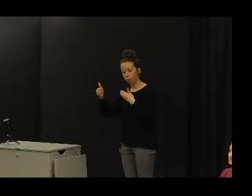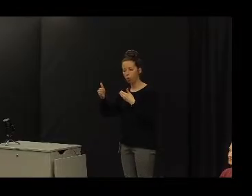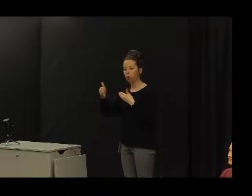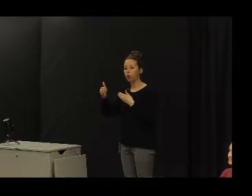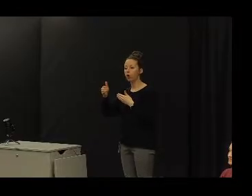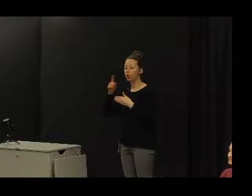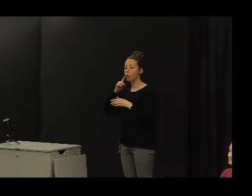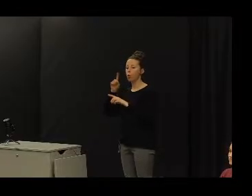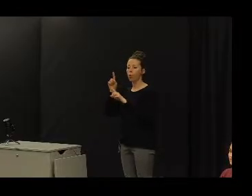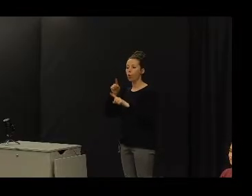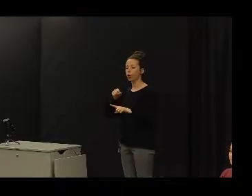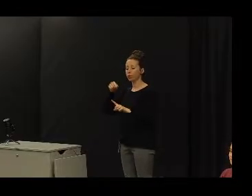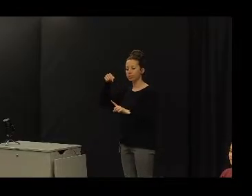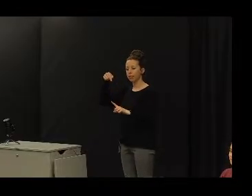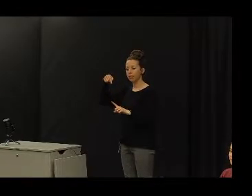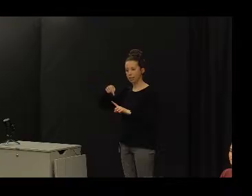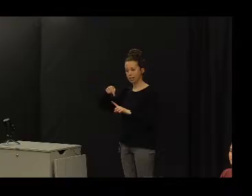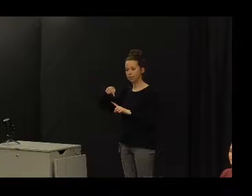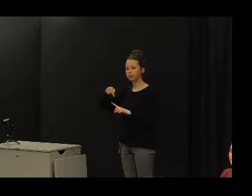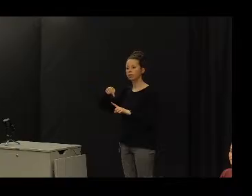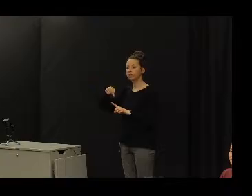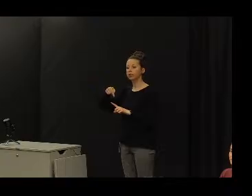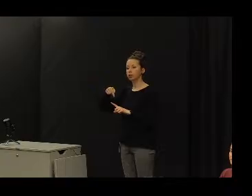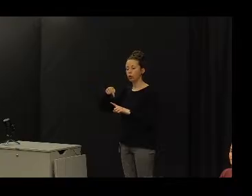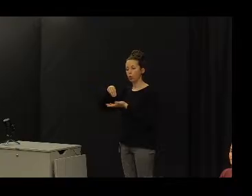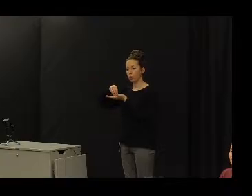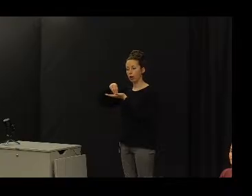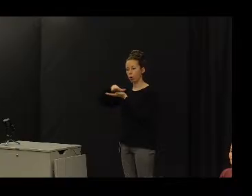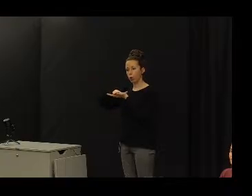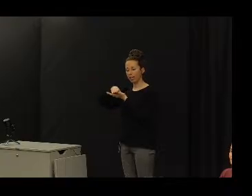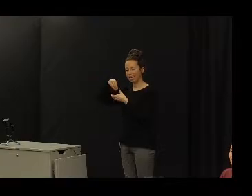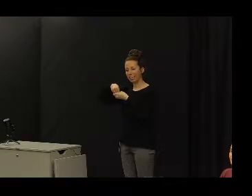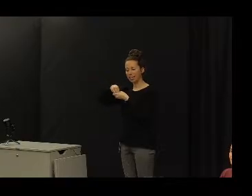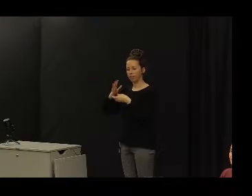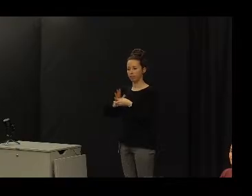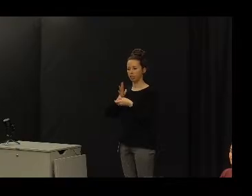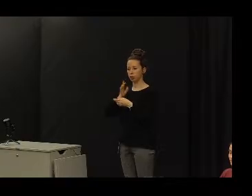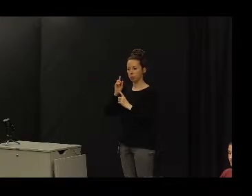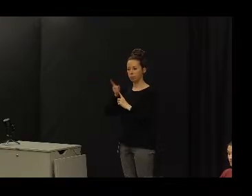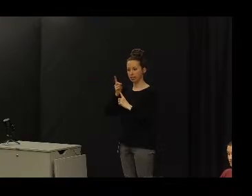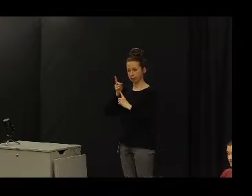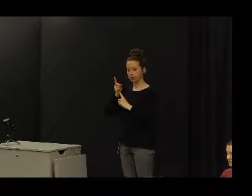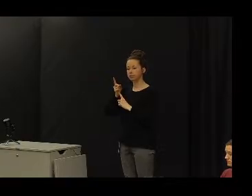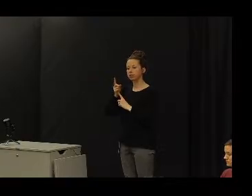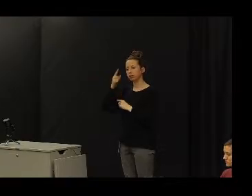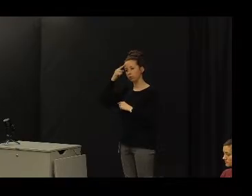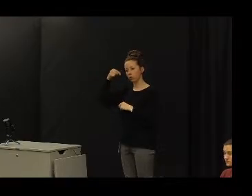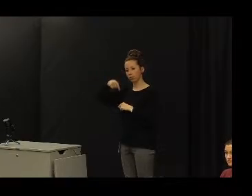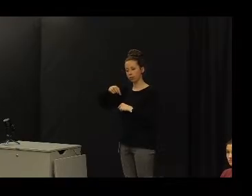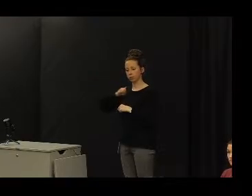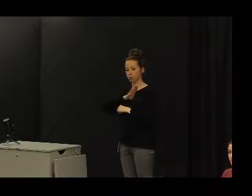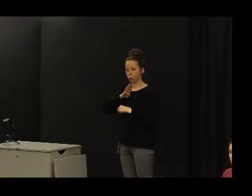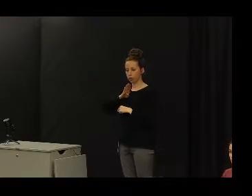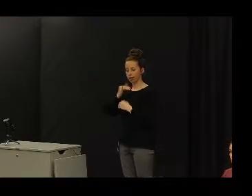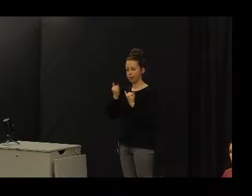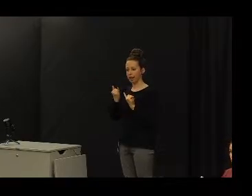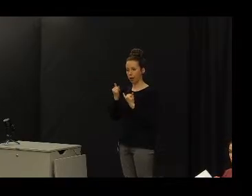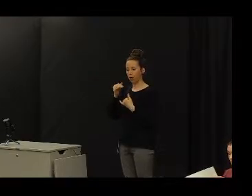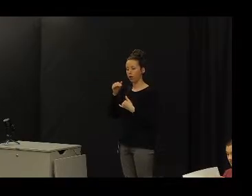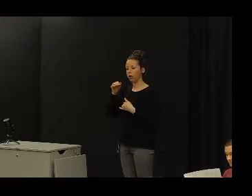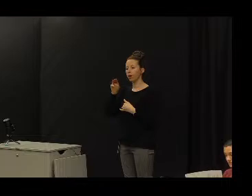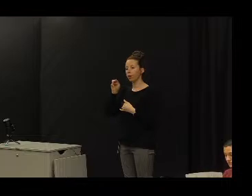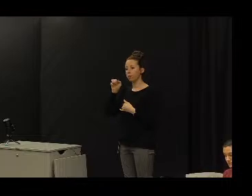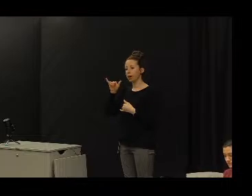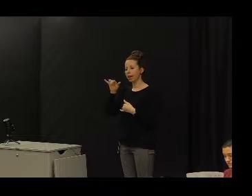this duly recorded in the official minutes of this body. This is the 8th day of May in the year